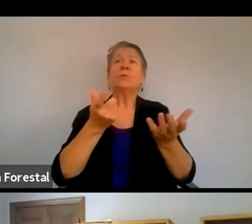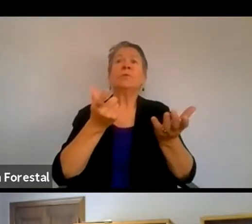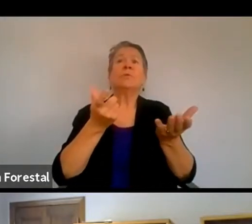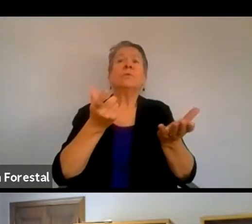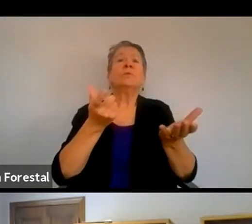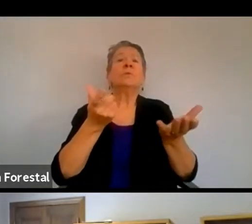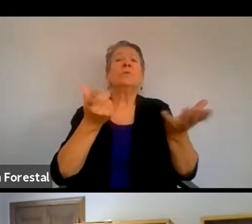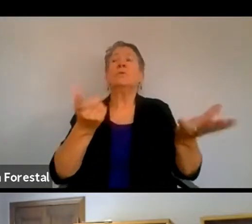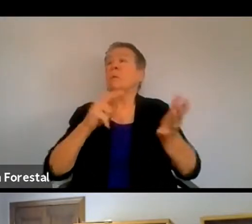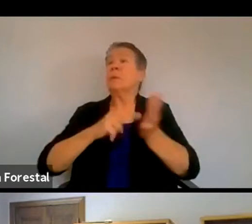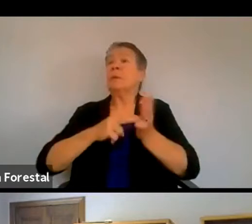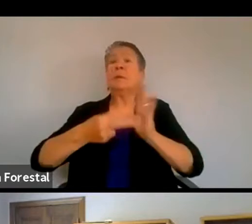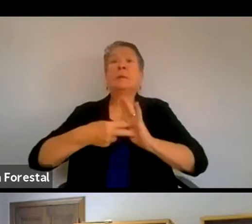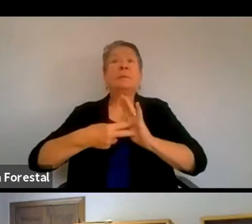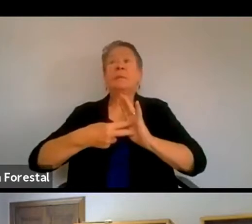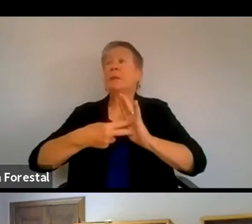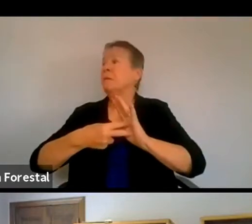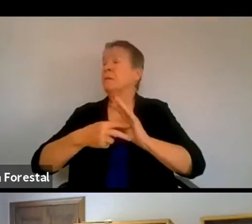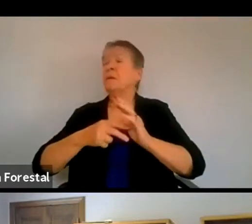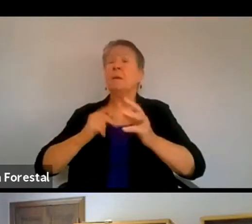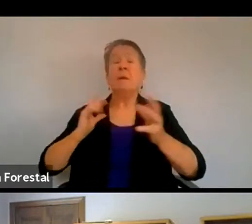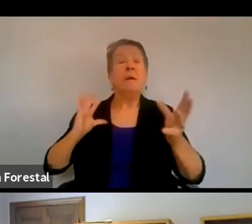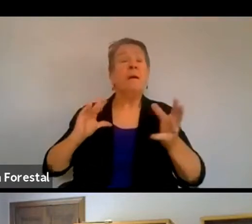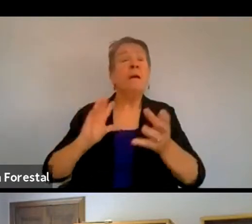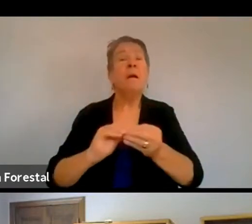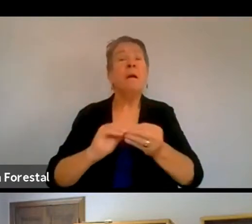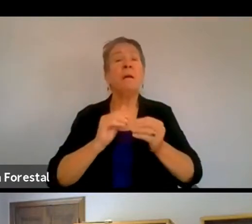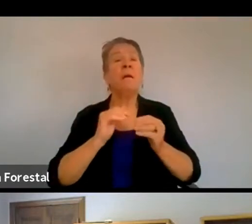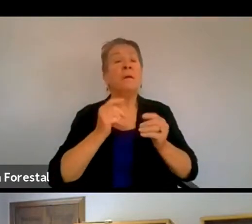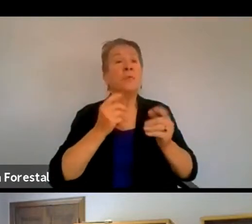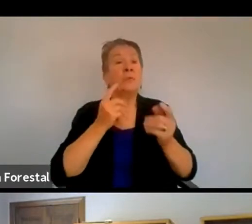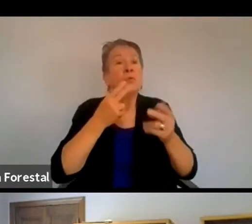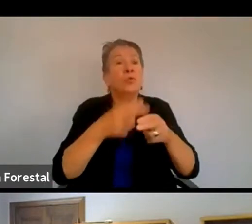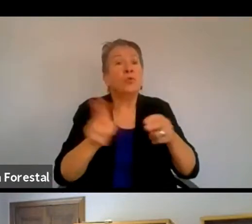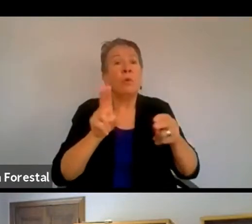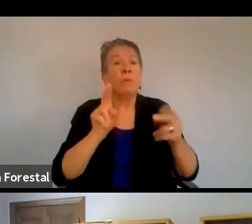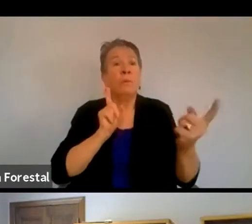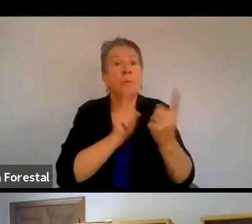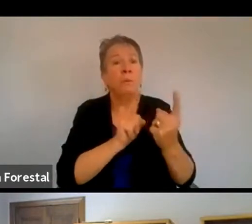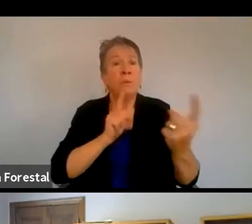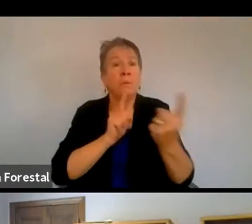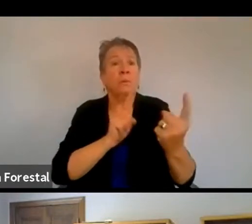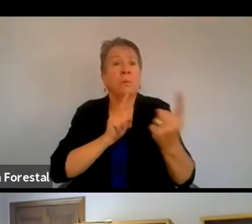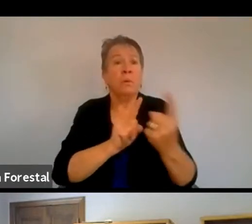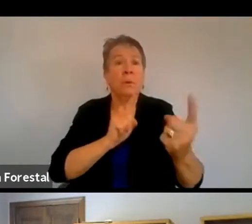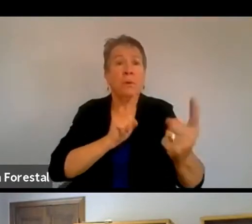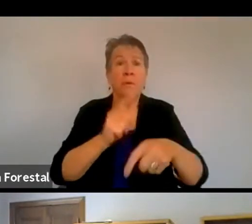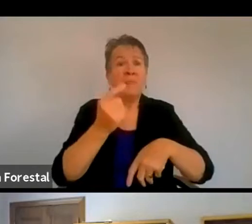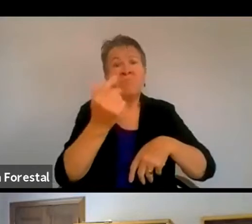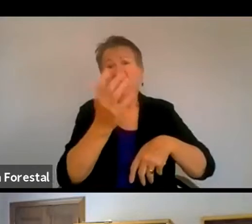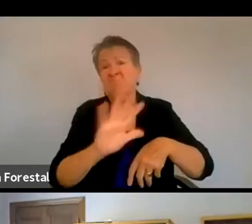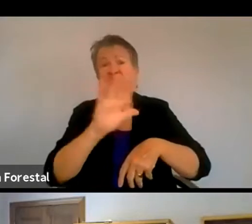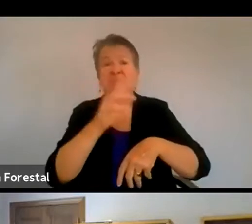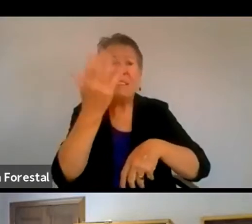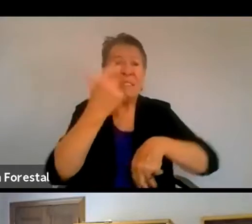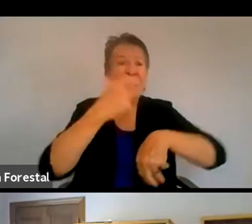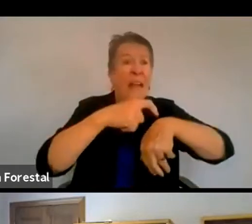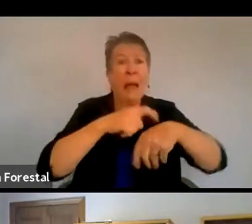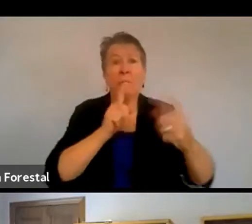Additionally, during several of these encounters, the incarcerated individuals were not wearing